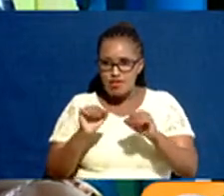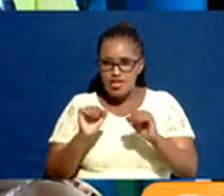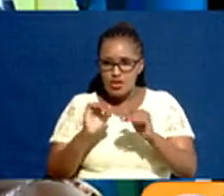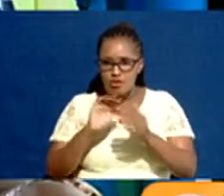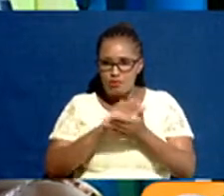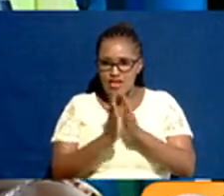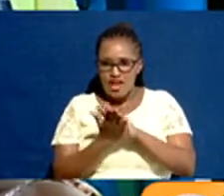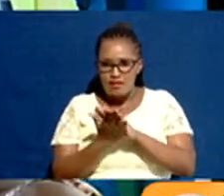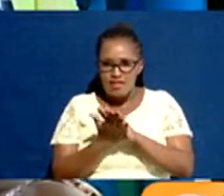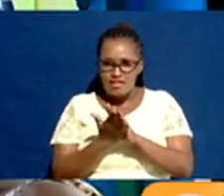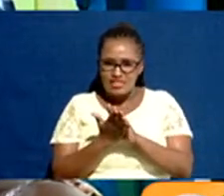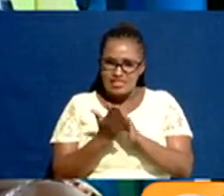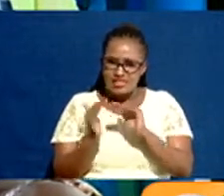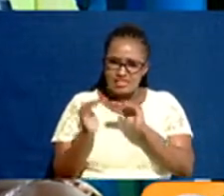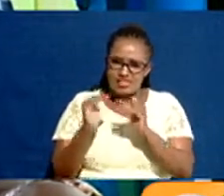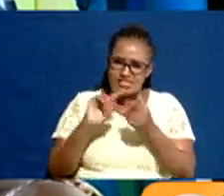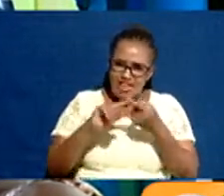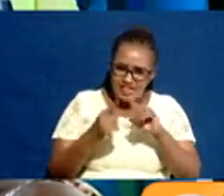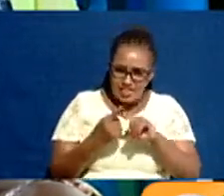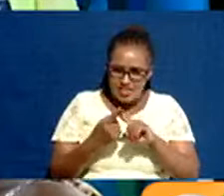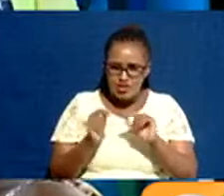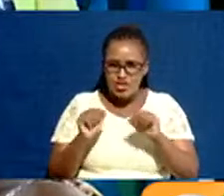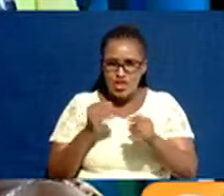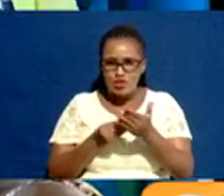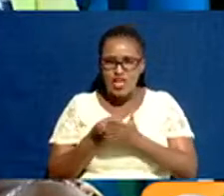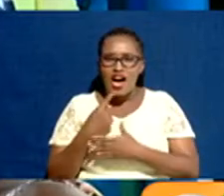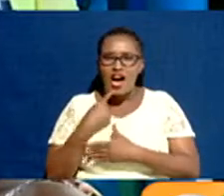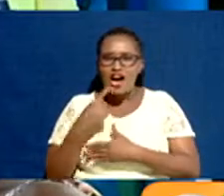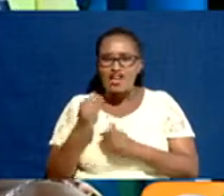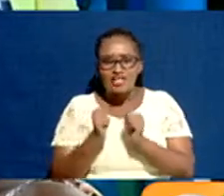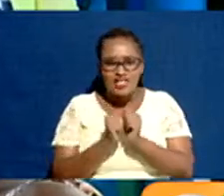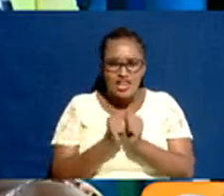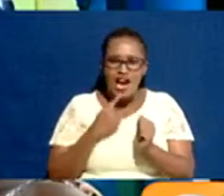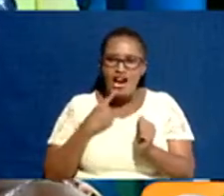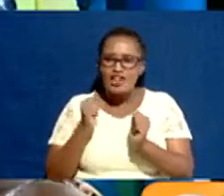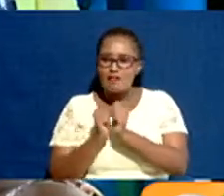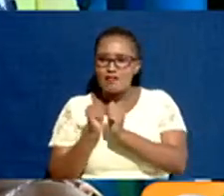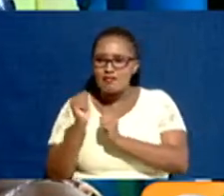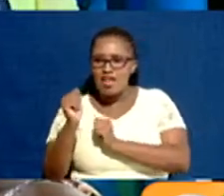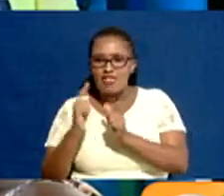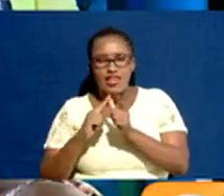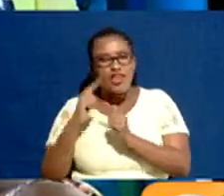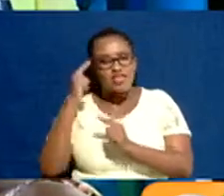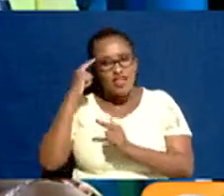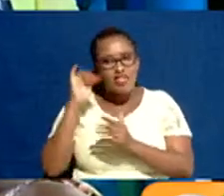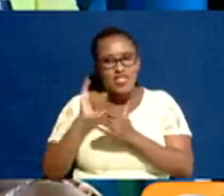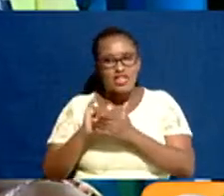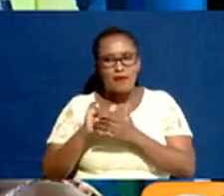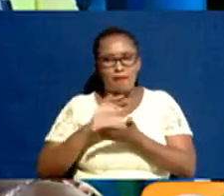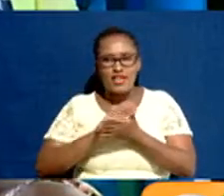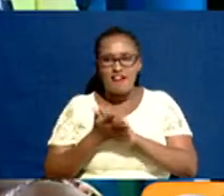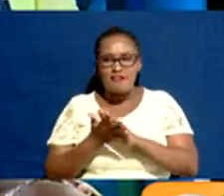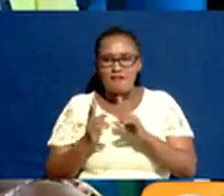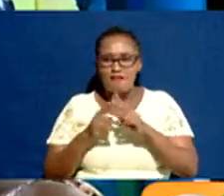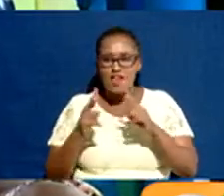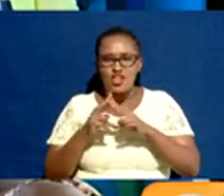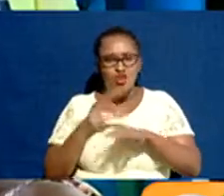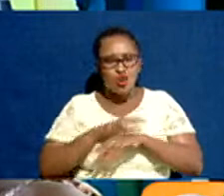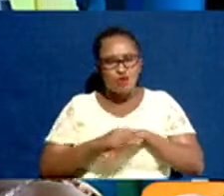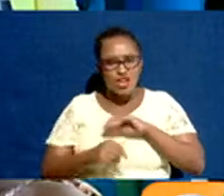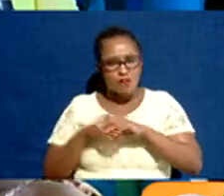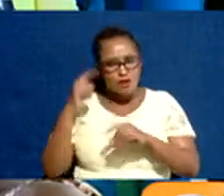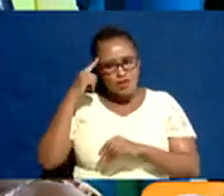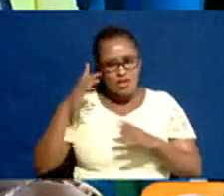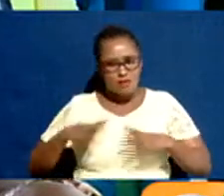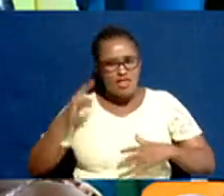the cost of Vunga at 120, 110, 115. We think that is fairly comfortable for the people of Kenya. So I think we have done